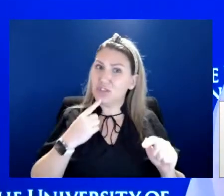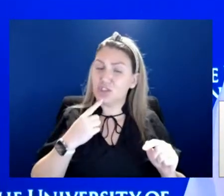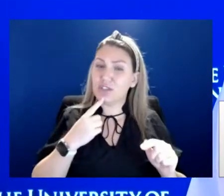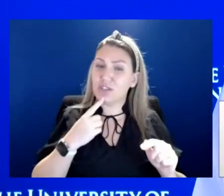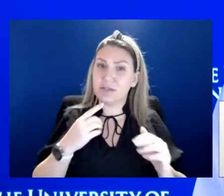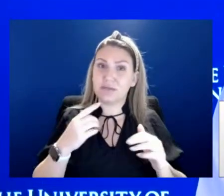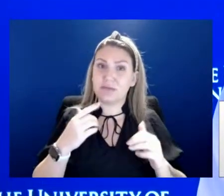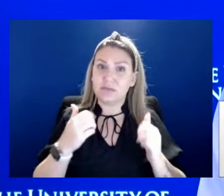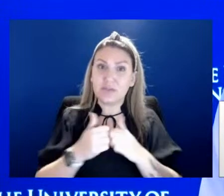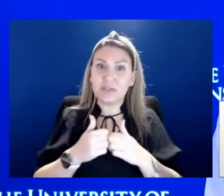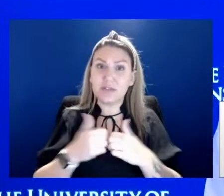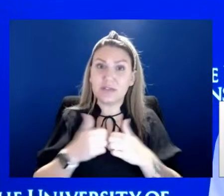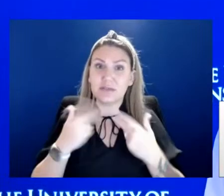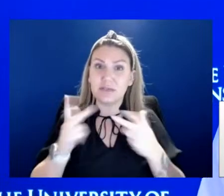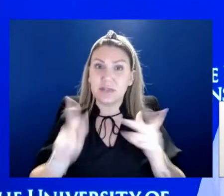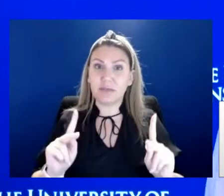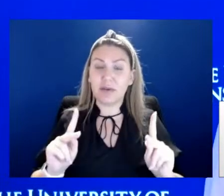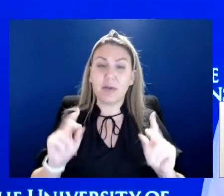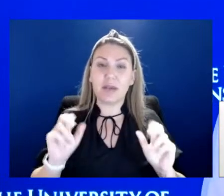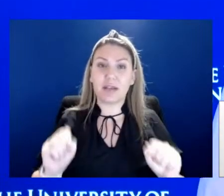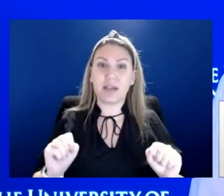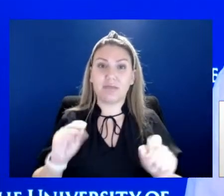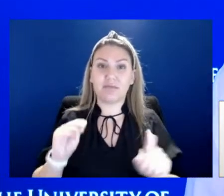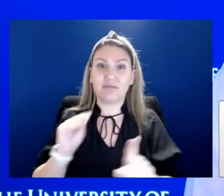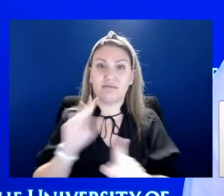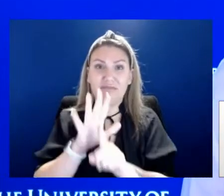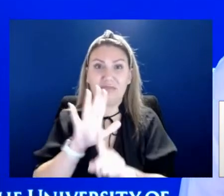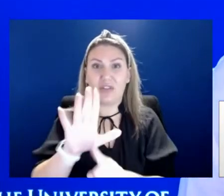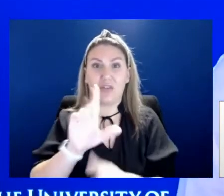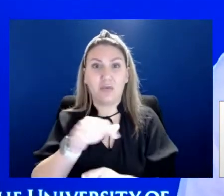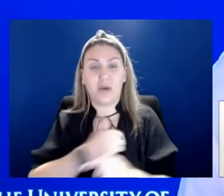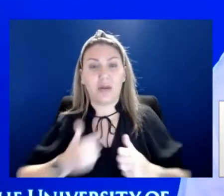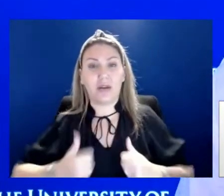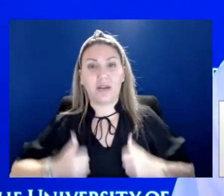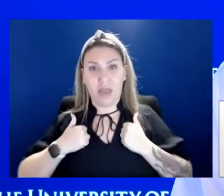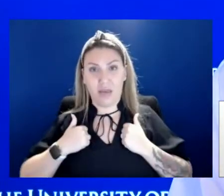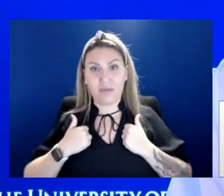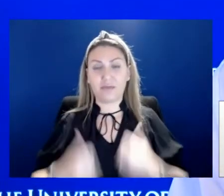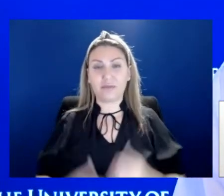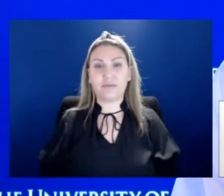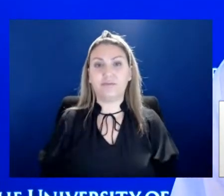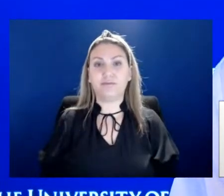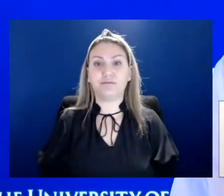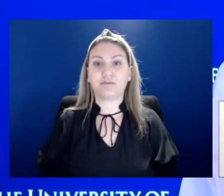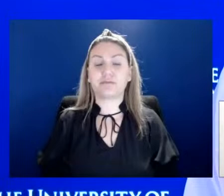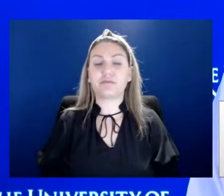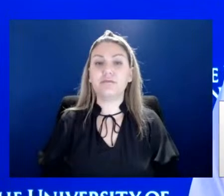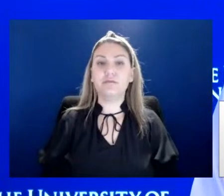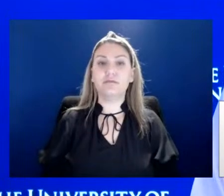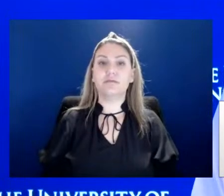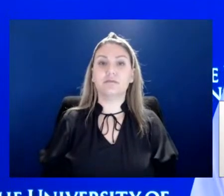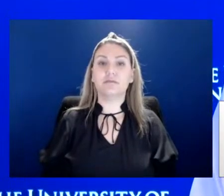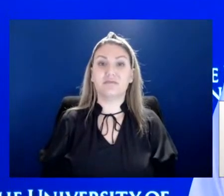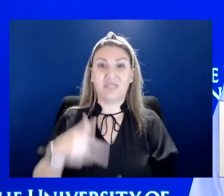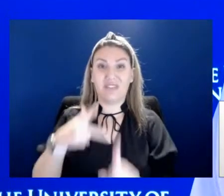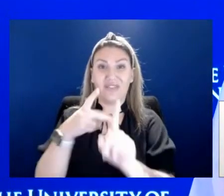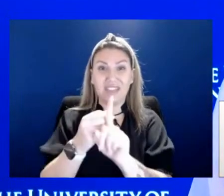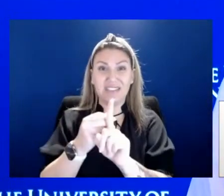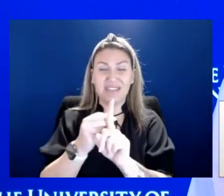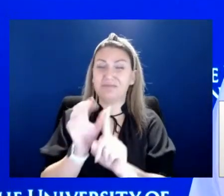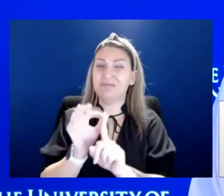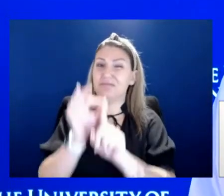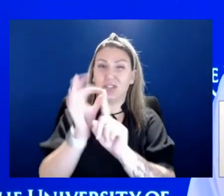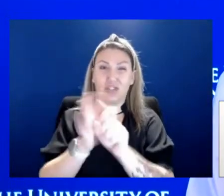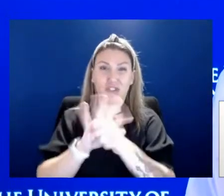quite significantly affect their quality of life. So, vaccines, especially for COVID now, have been around